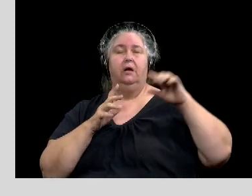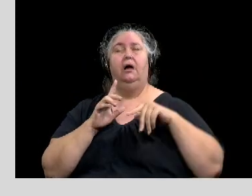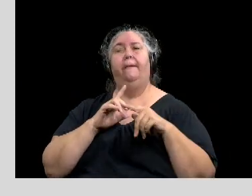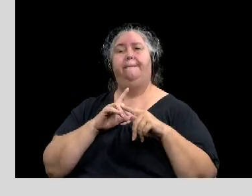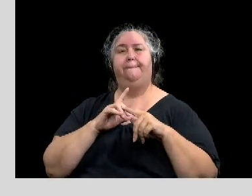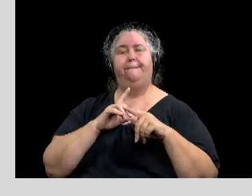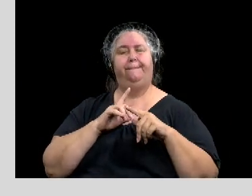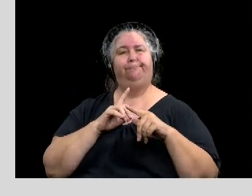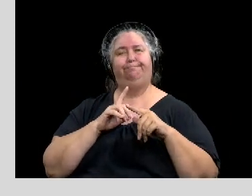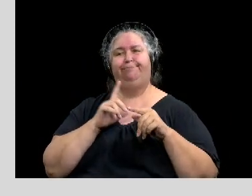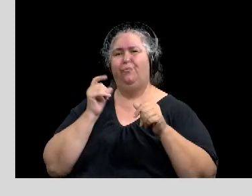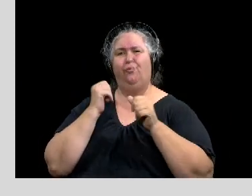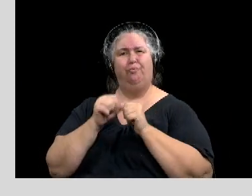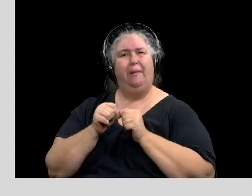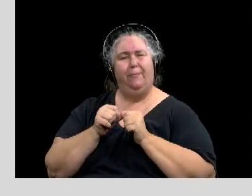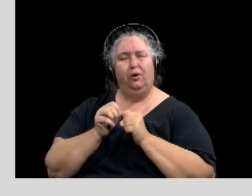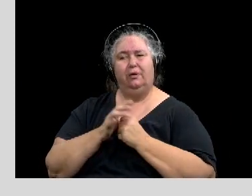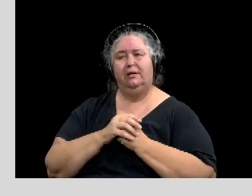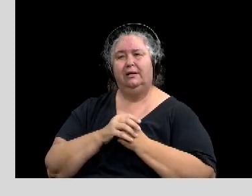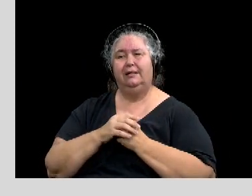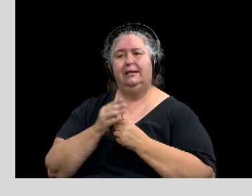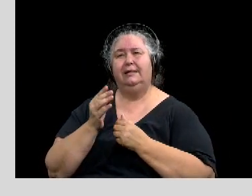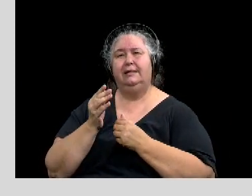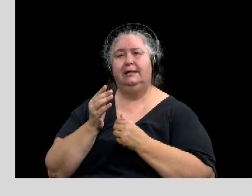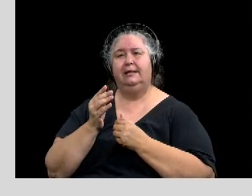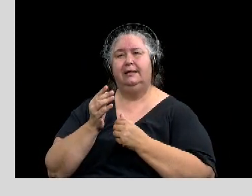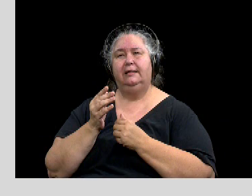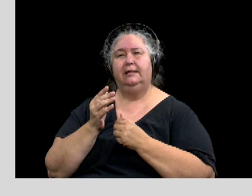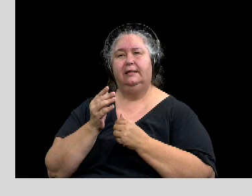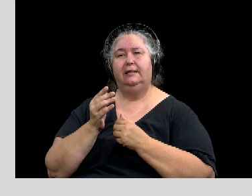that dining and drinking in